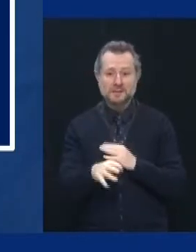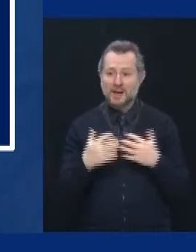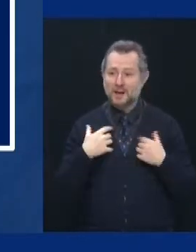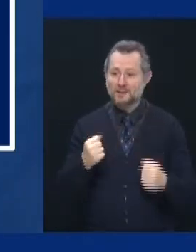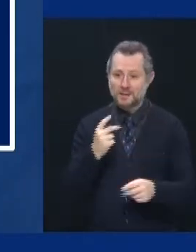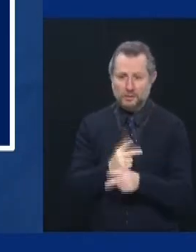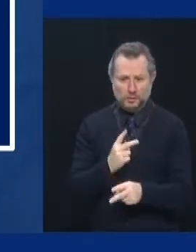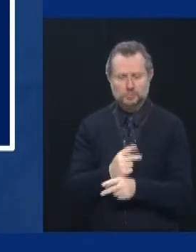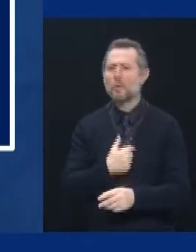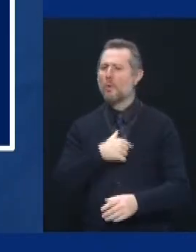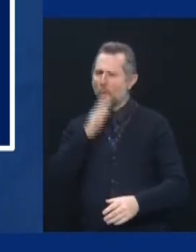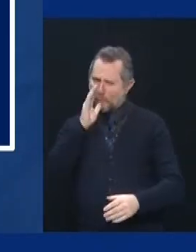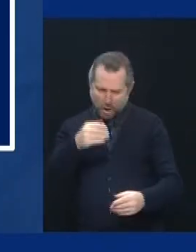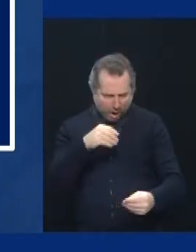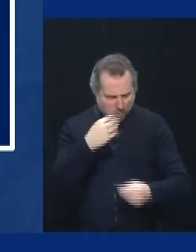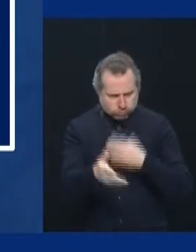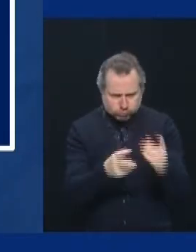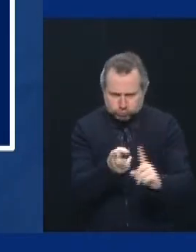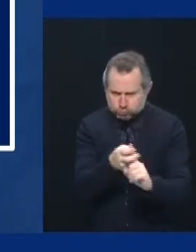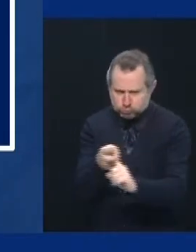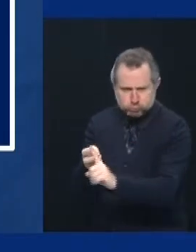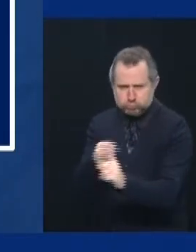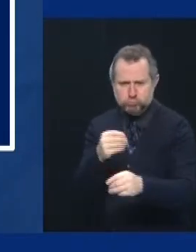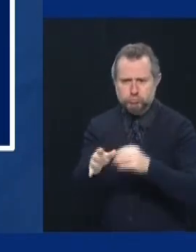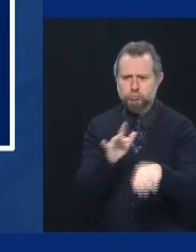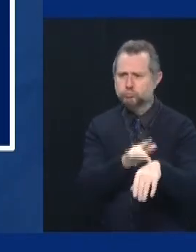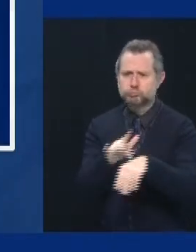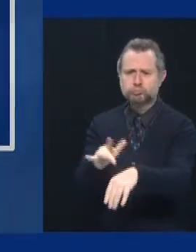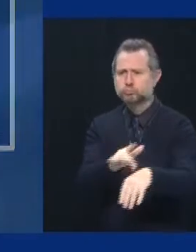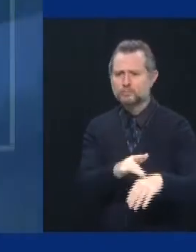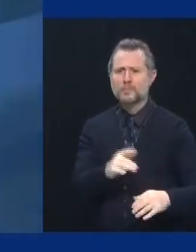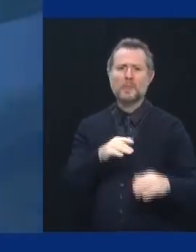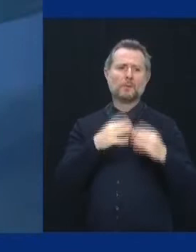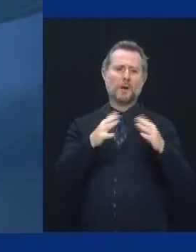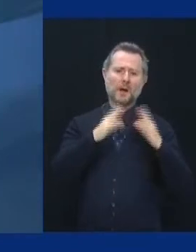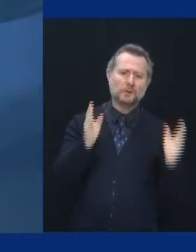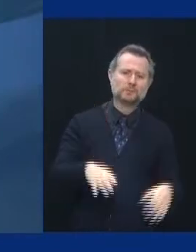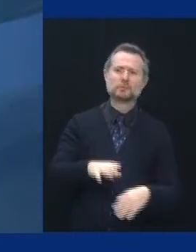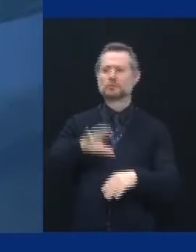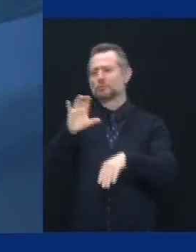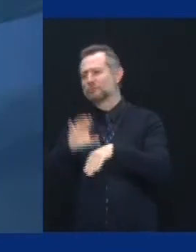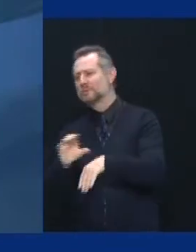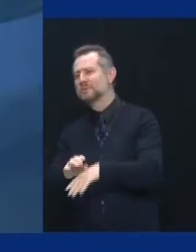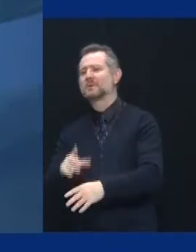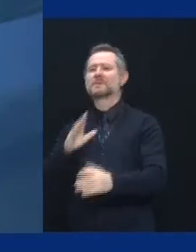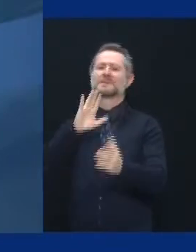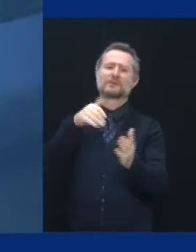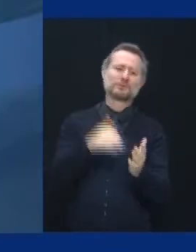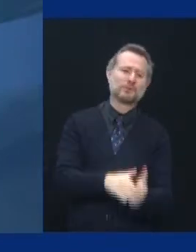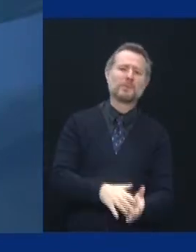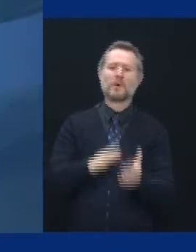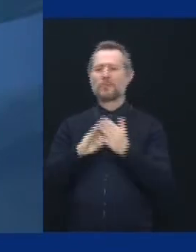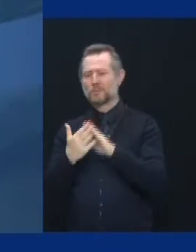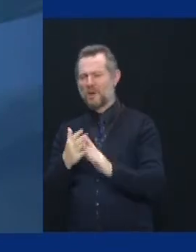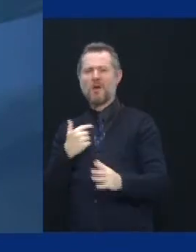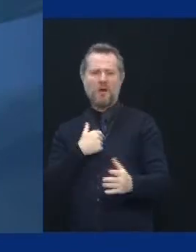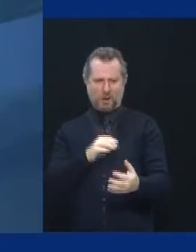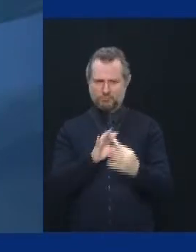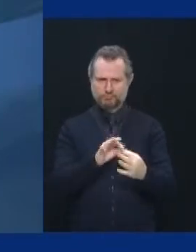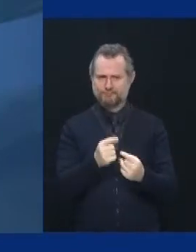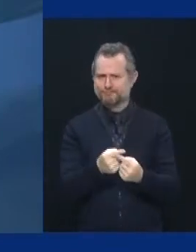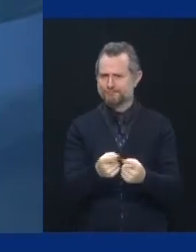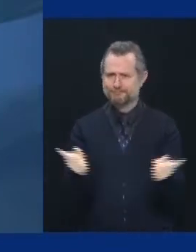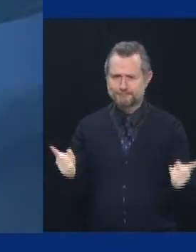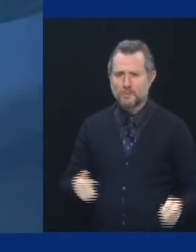services. So we're reaching out through public housing, churches, community centers. We're opening pop-up